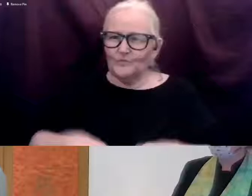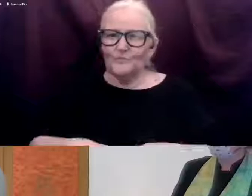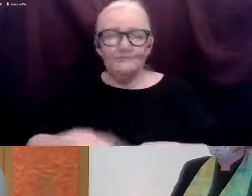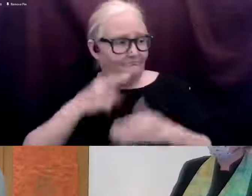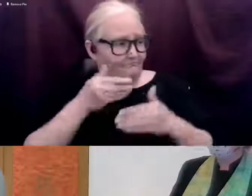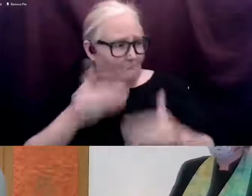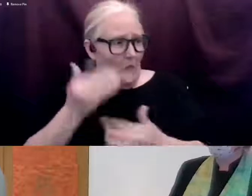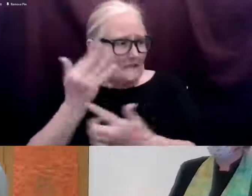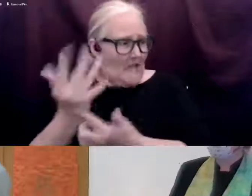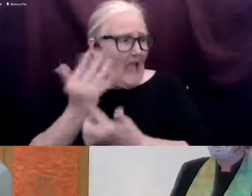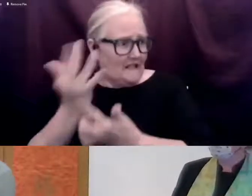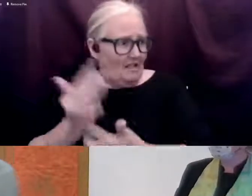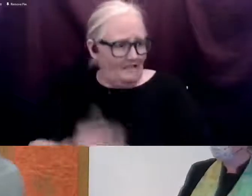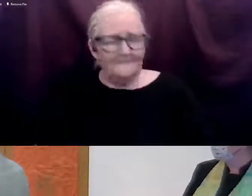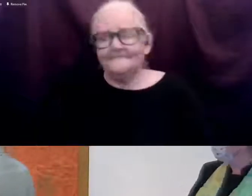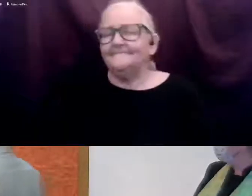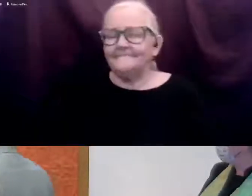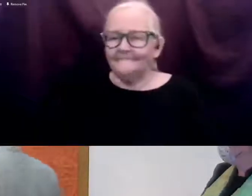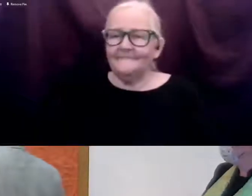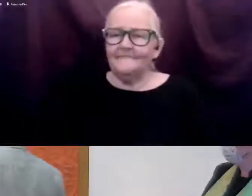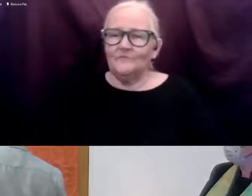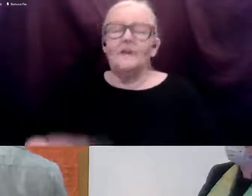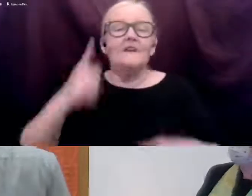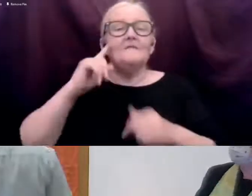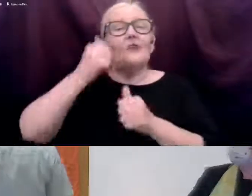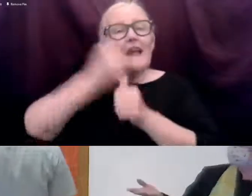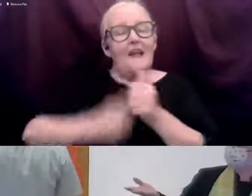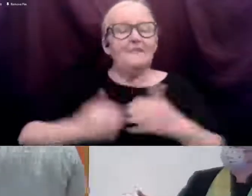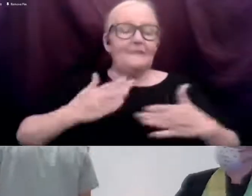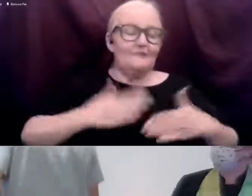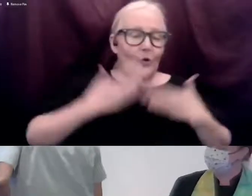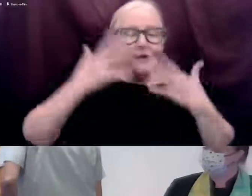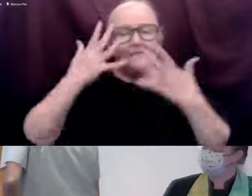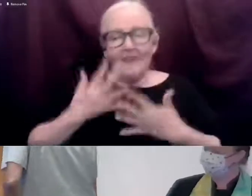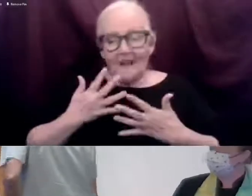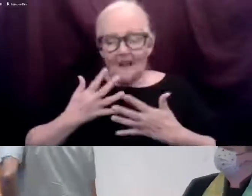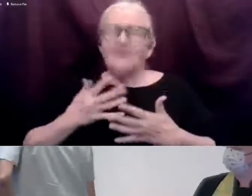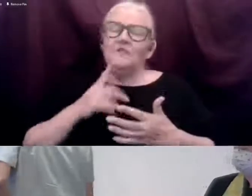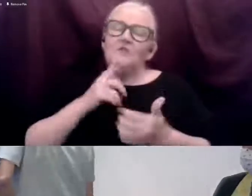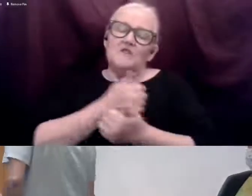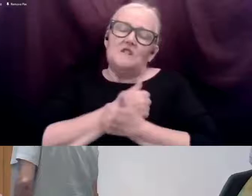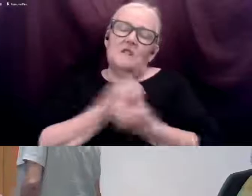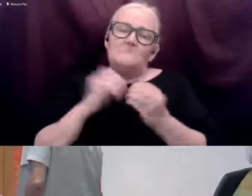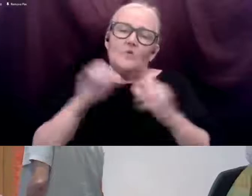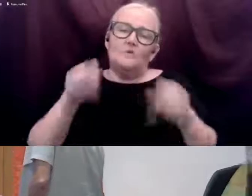In every joy and sorrow, we are held in love beyond belief.